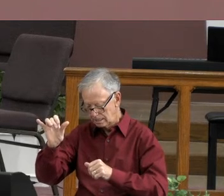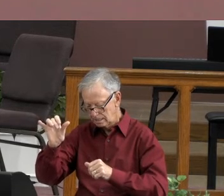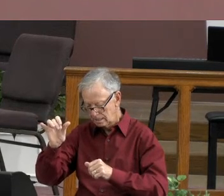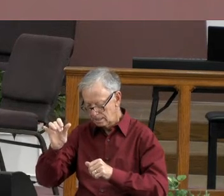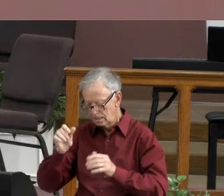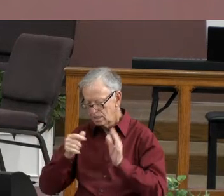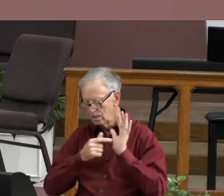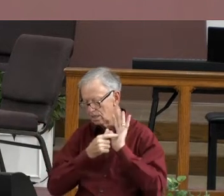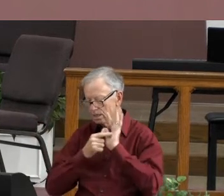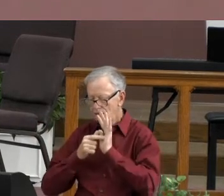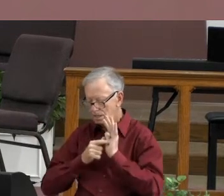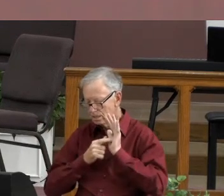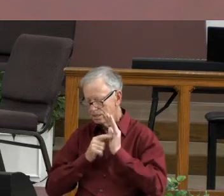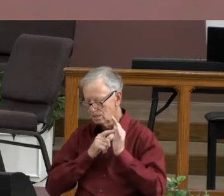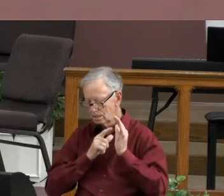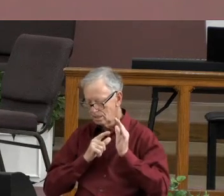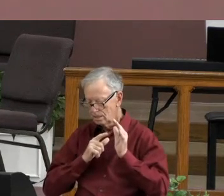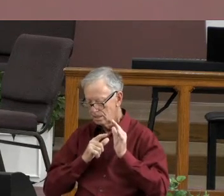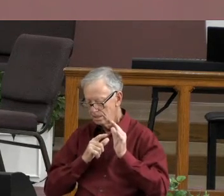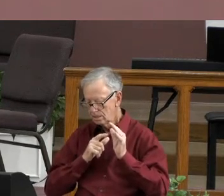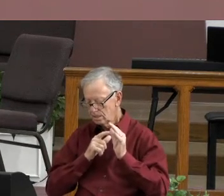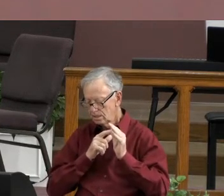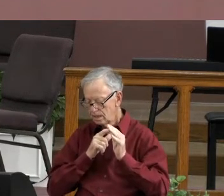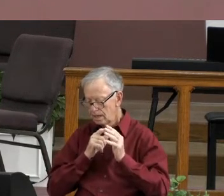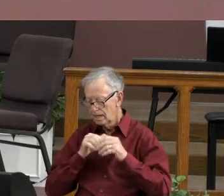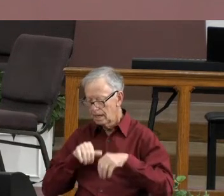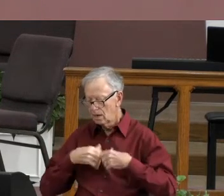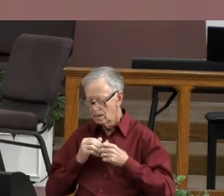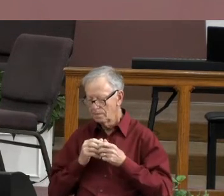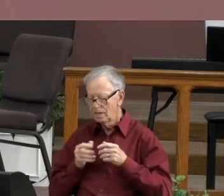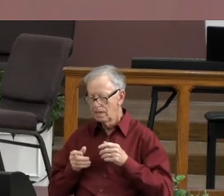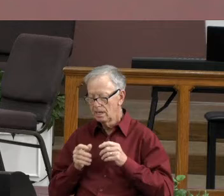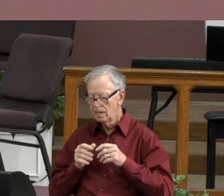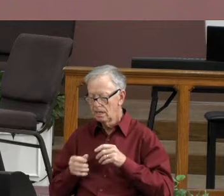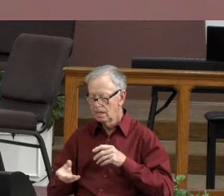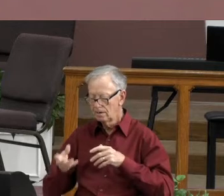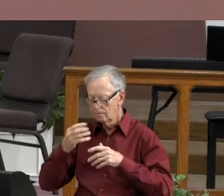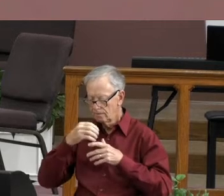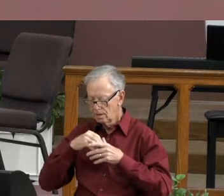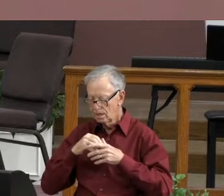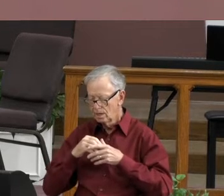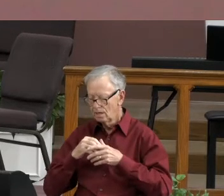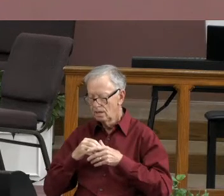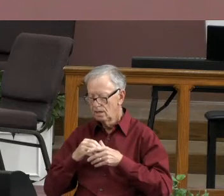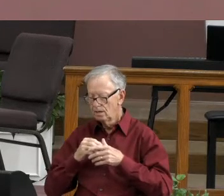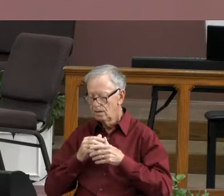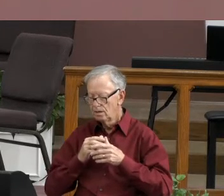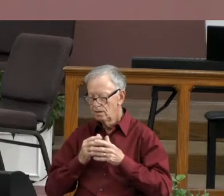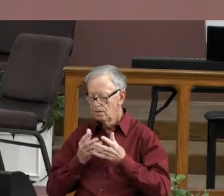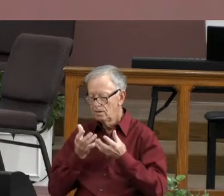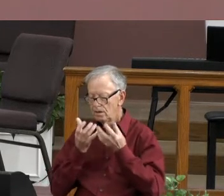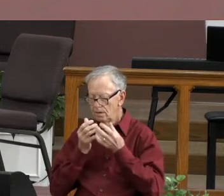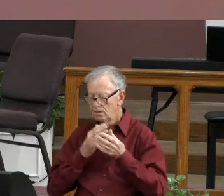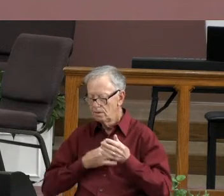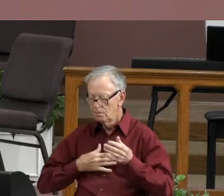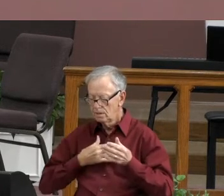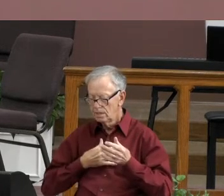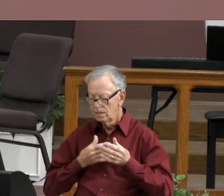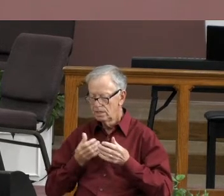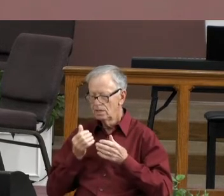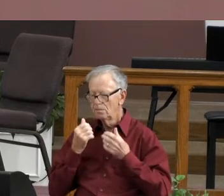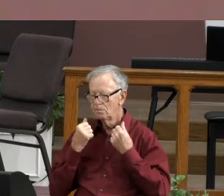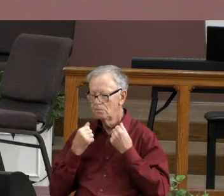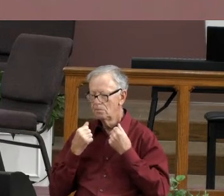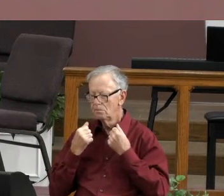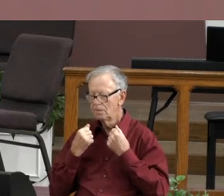Show us your ways and how we can be directly involved with them, will you? Please, we plead, by the power